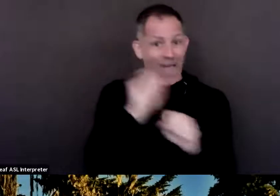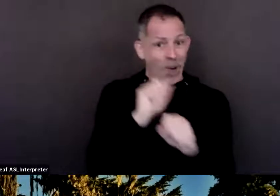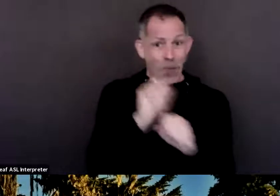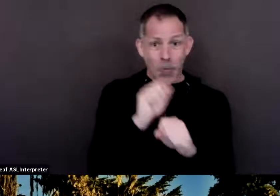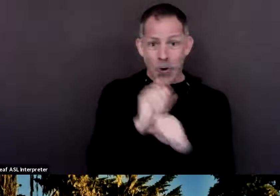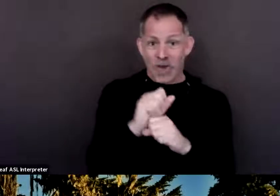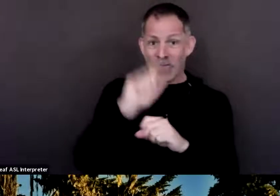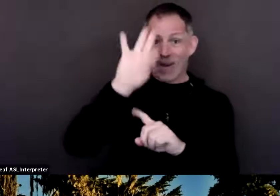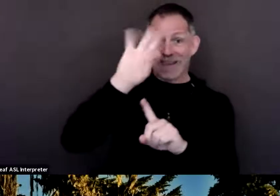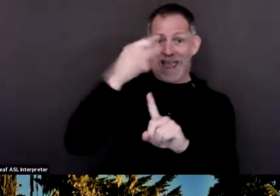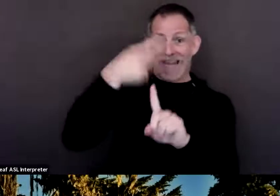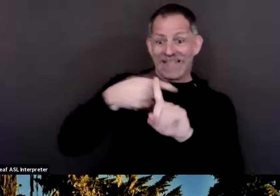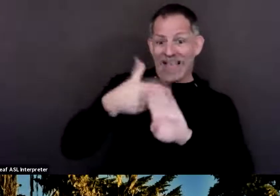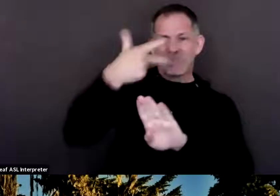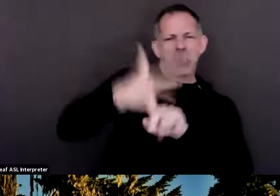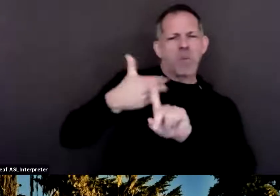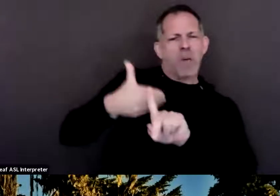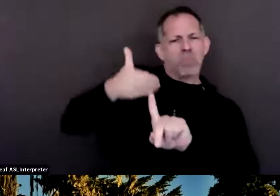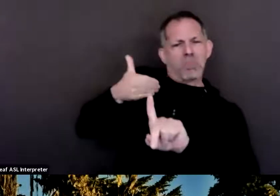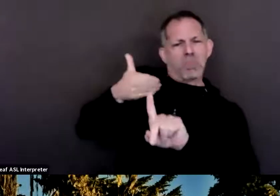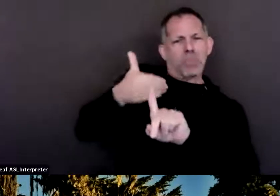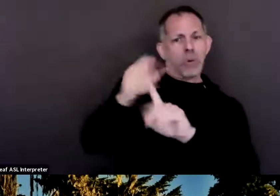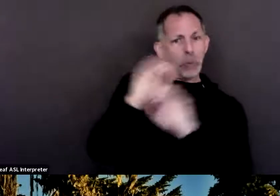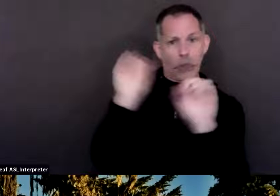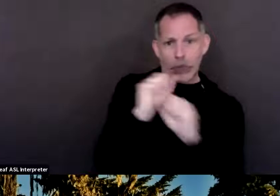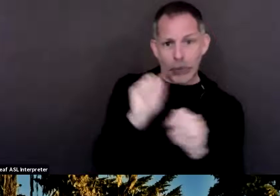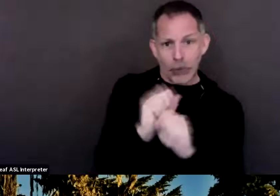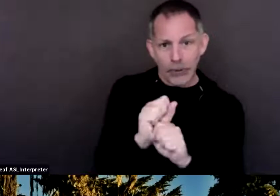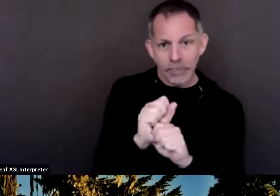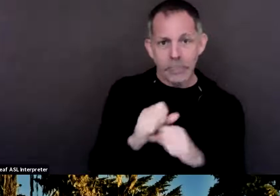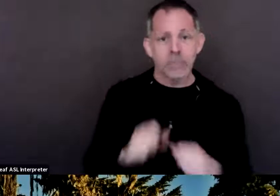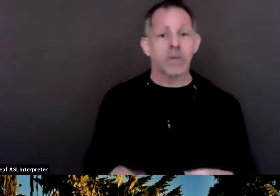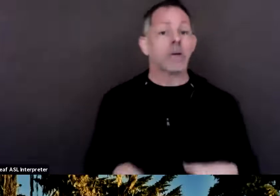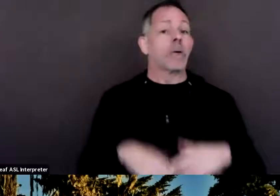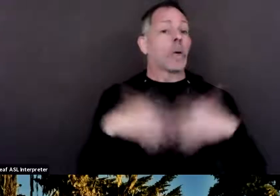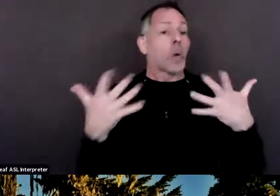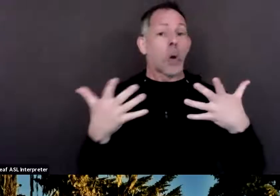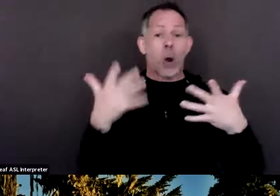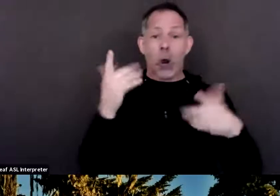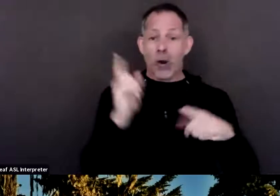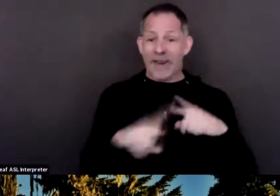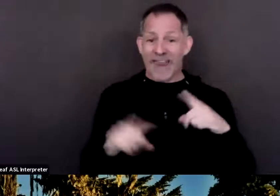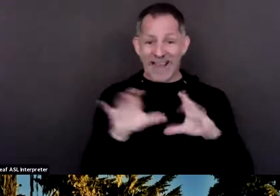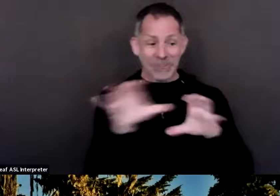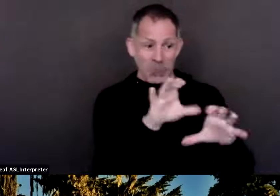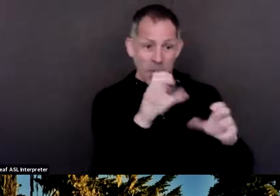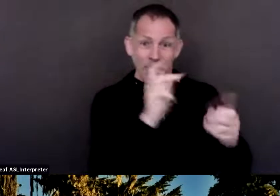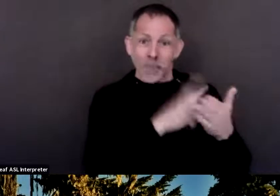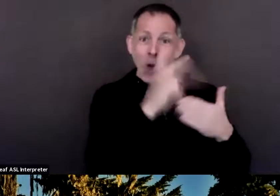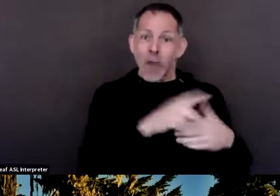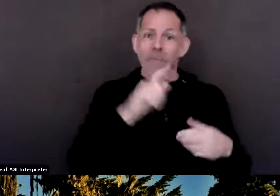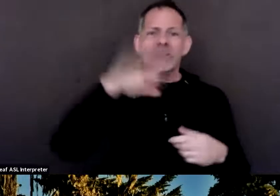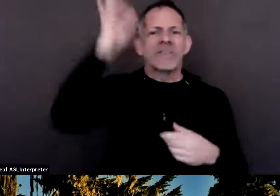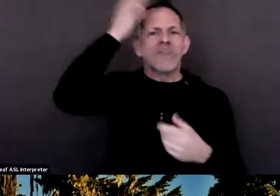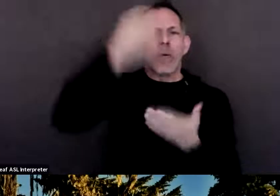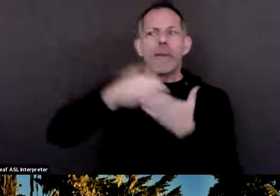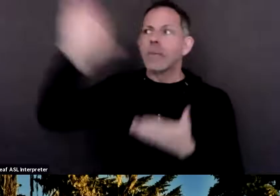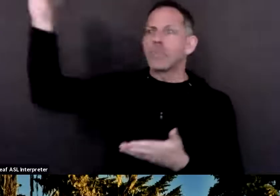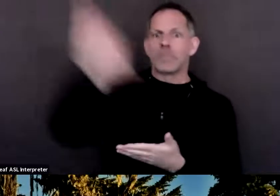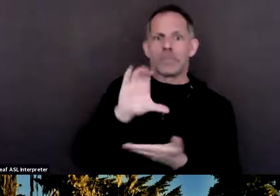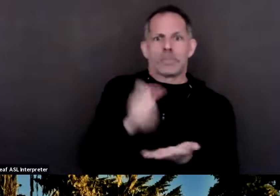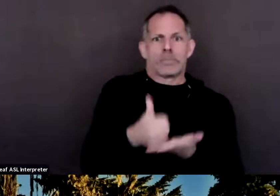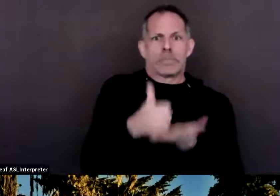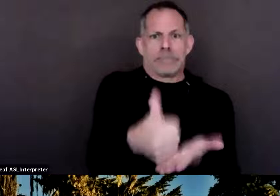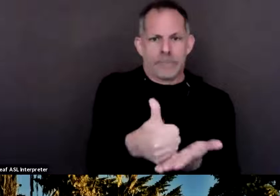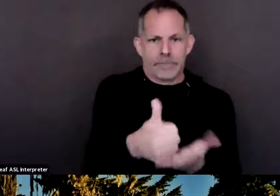assistance. We really couldn't do these programs without the federally funded programs and the support from the congressional delegation.